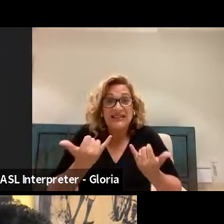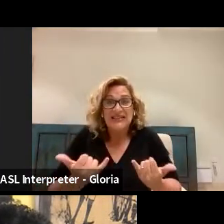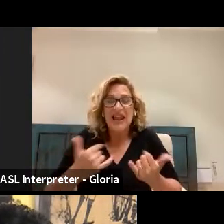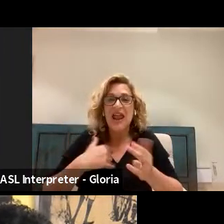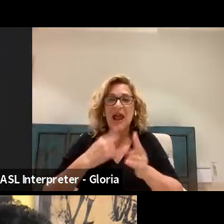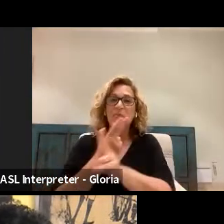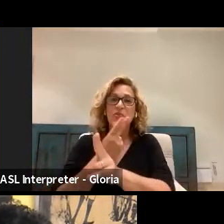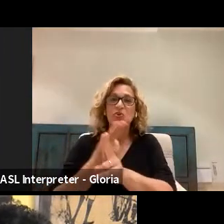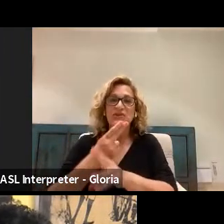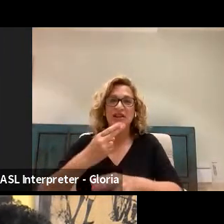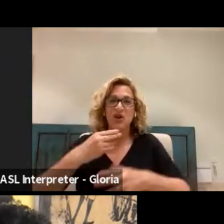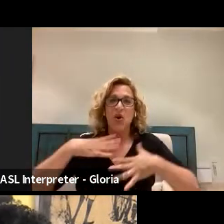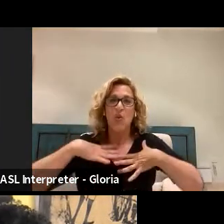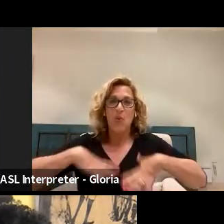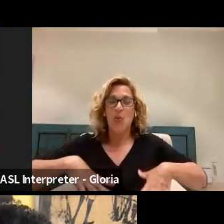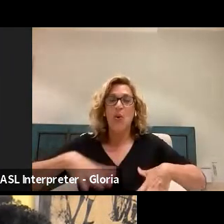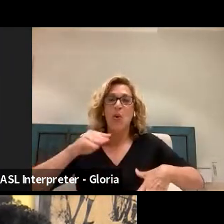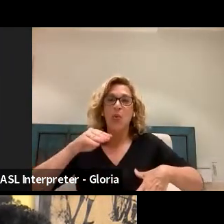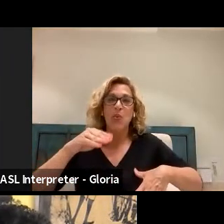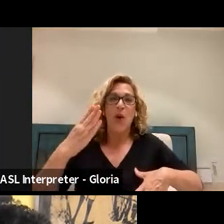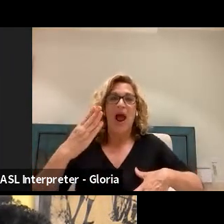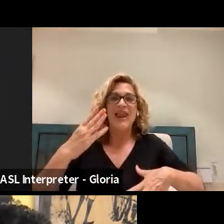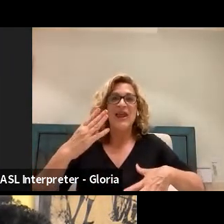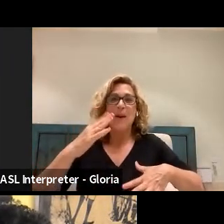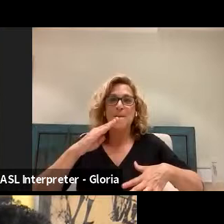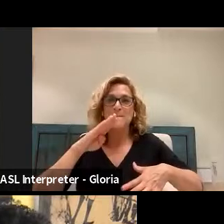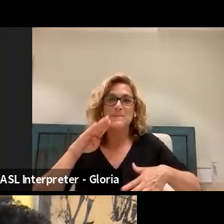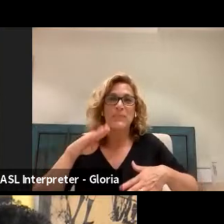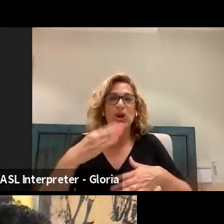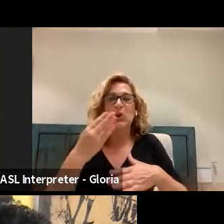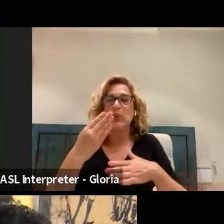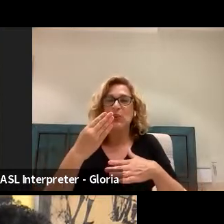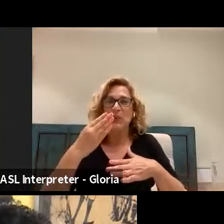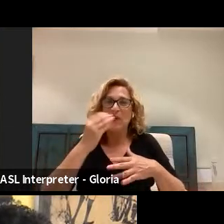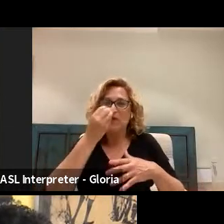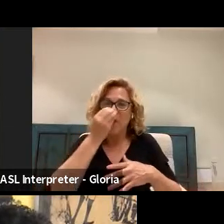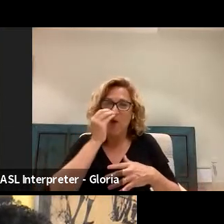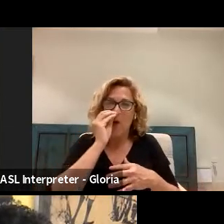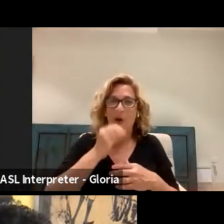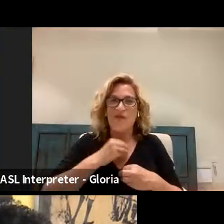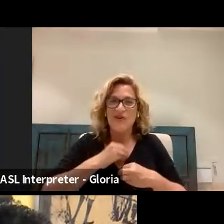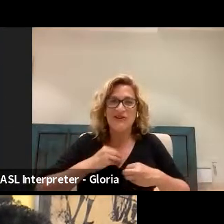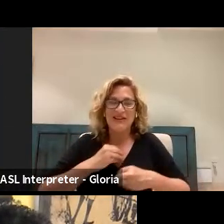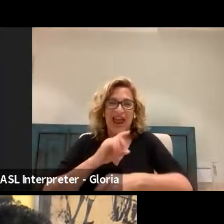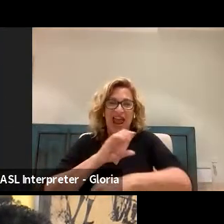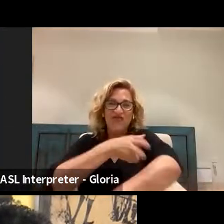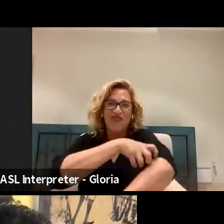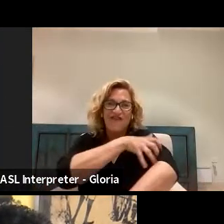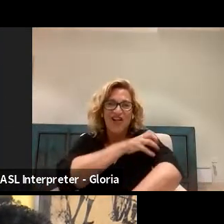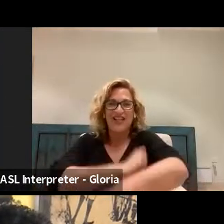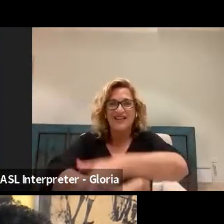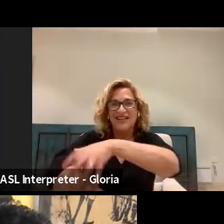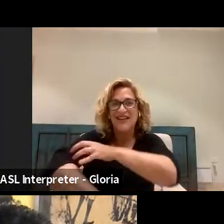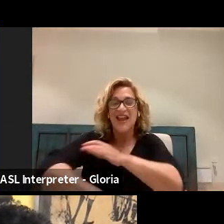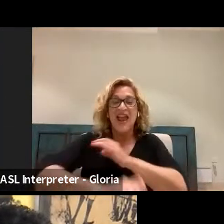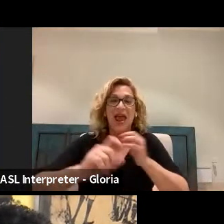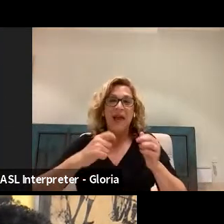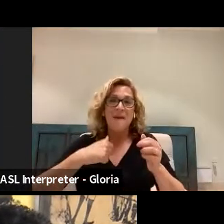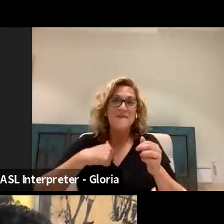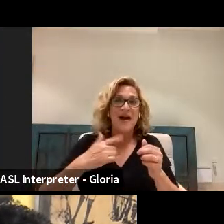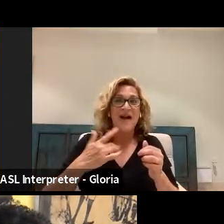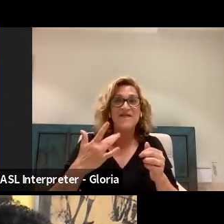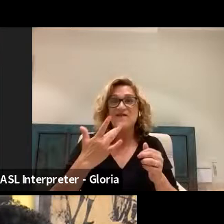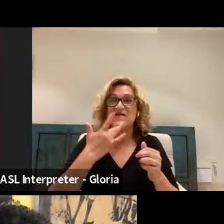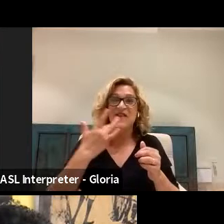a white and blue floral top. It's got a little ruffle sleeve and my favorite dreamcatcher